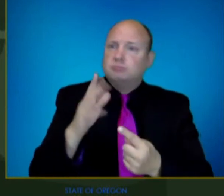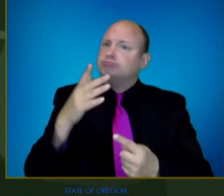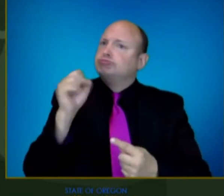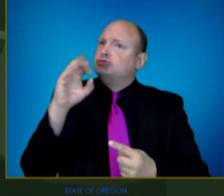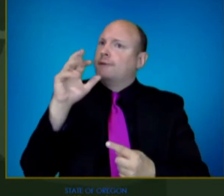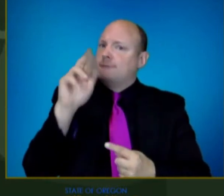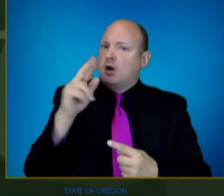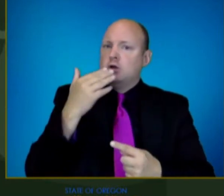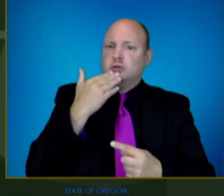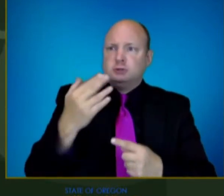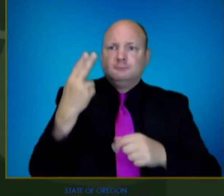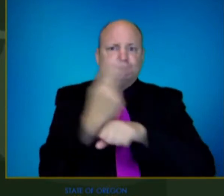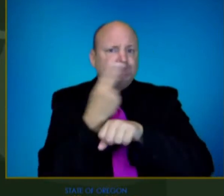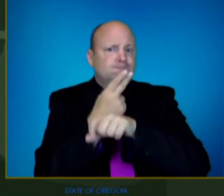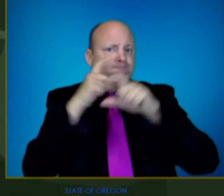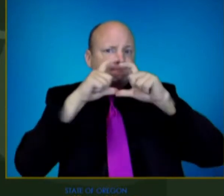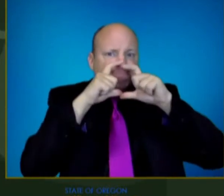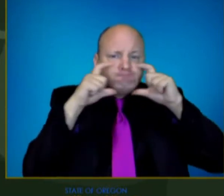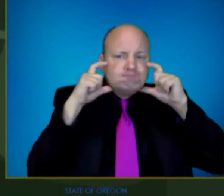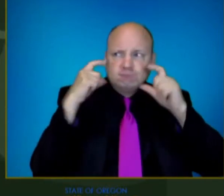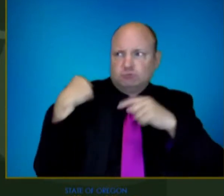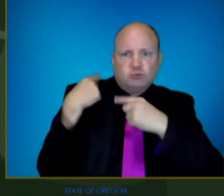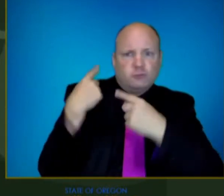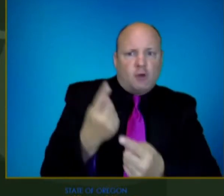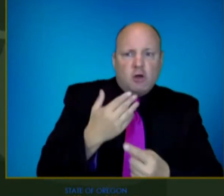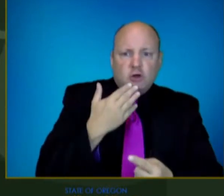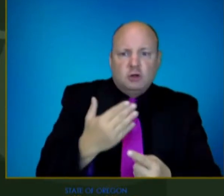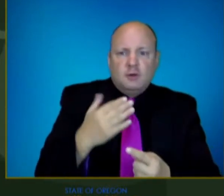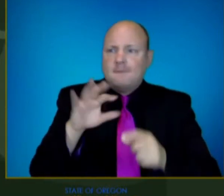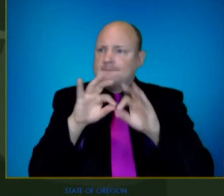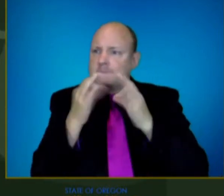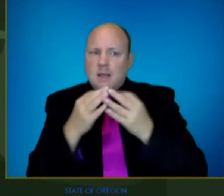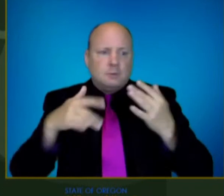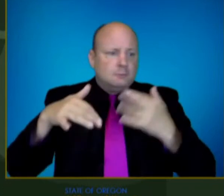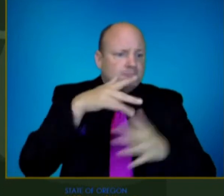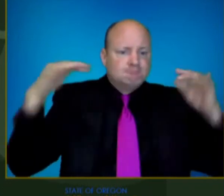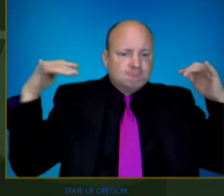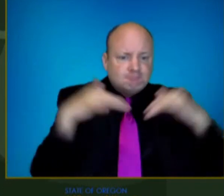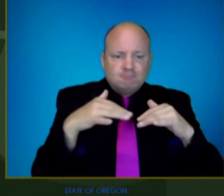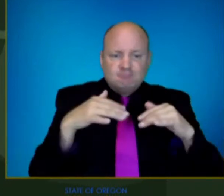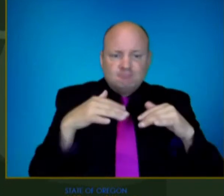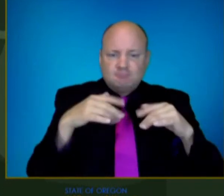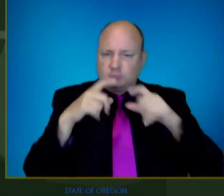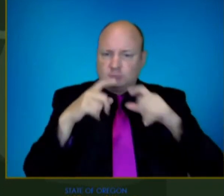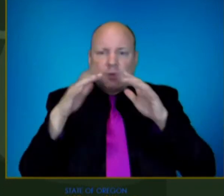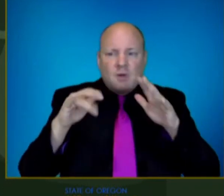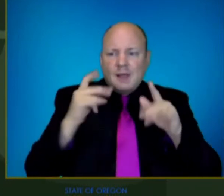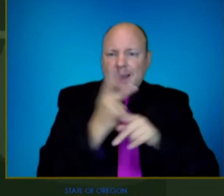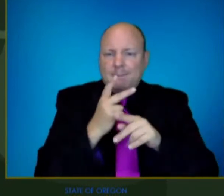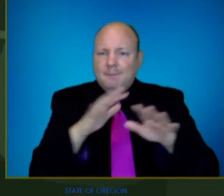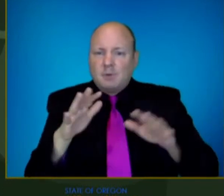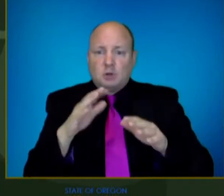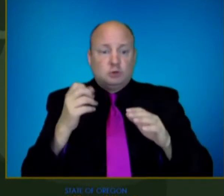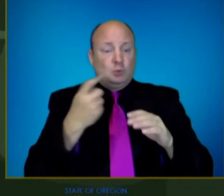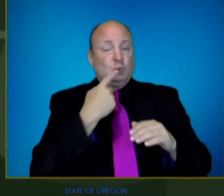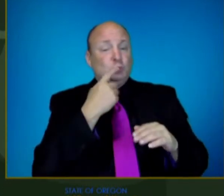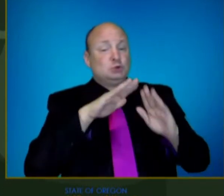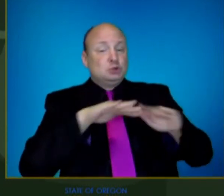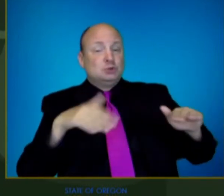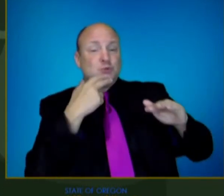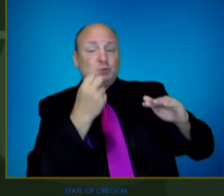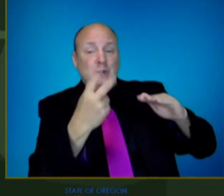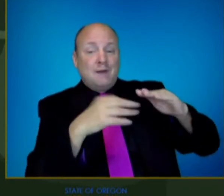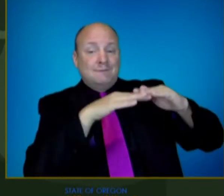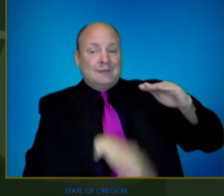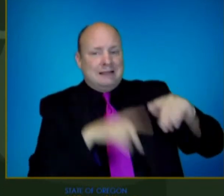members, and vulnerable community members. We are well aware that children under the age of 12 are not able to be vaccinated